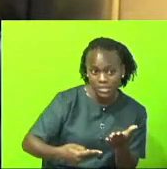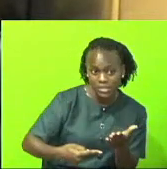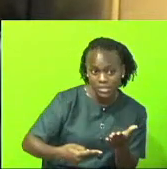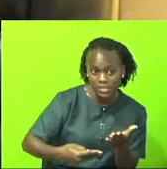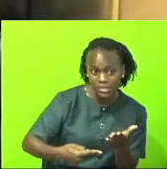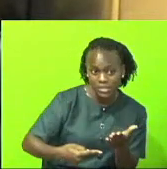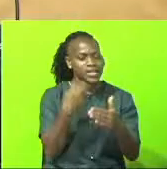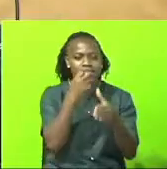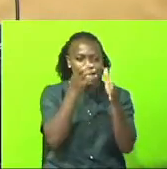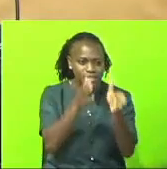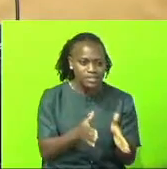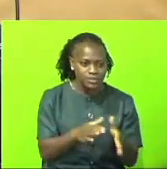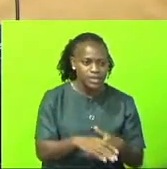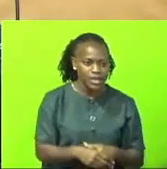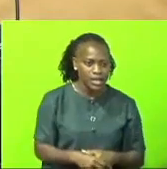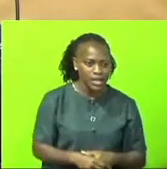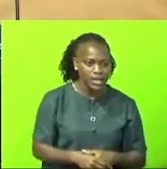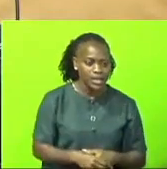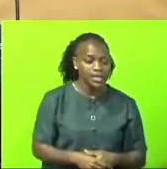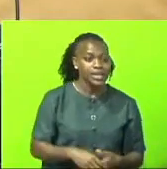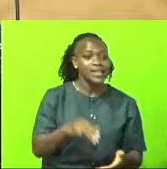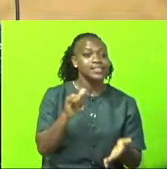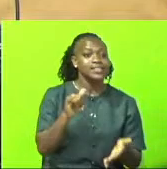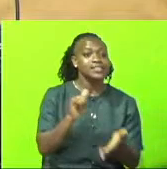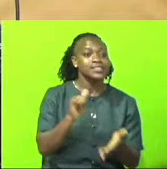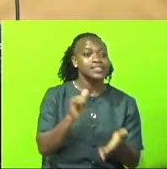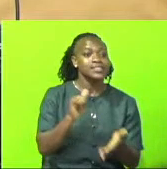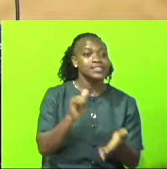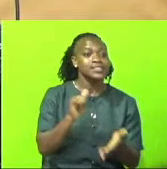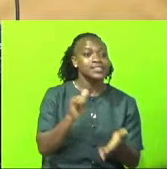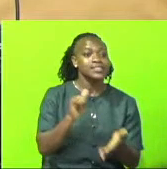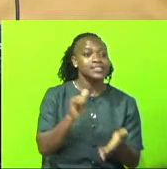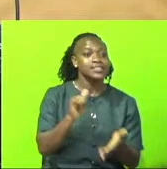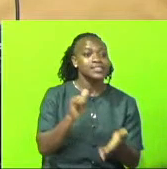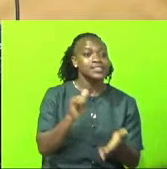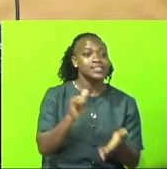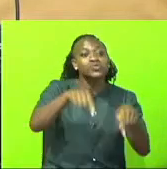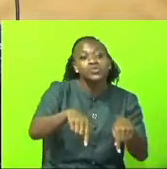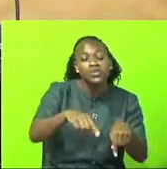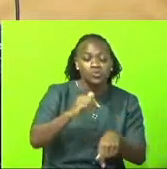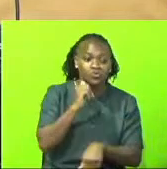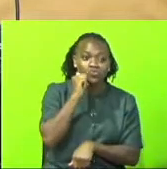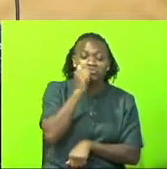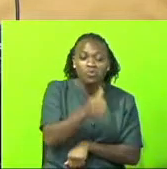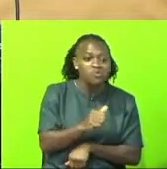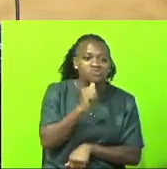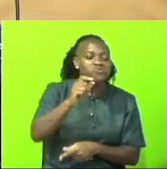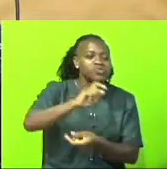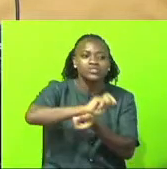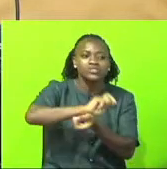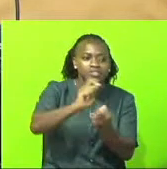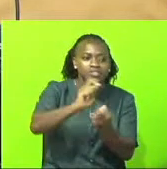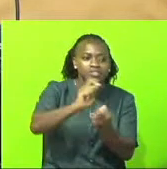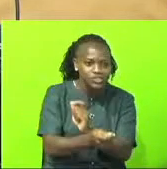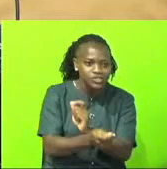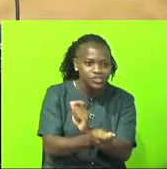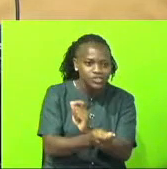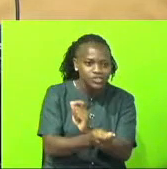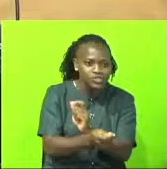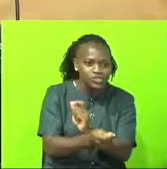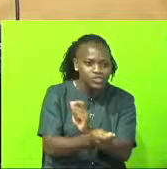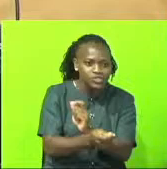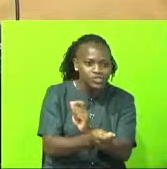Speaker. I remain so. It will not change today. It will not change tomorrow. I am guiding Mr.